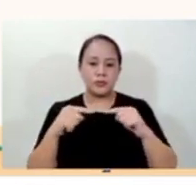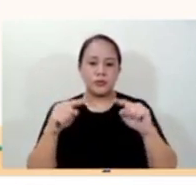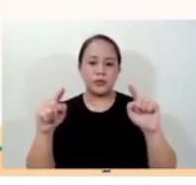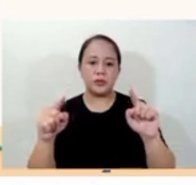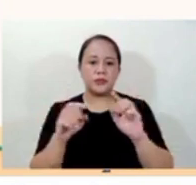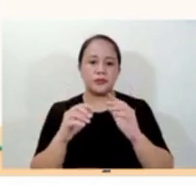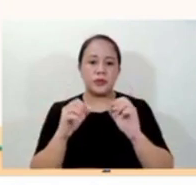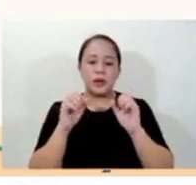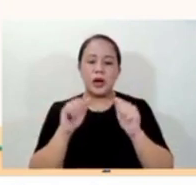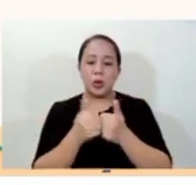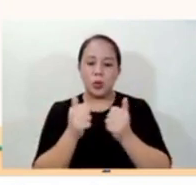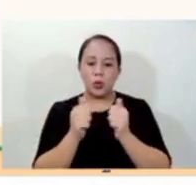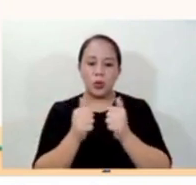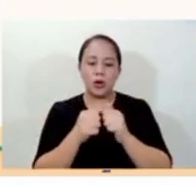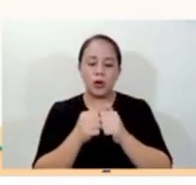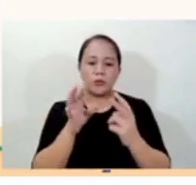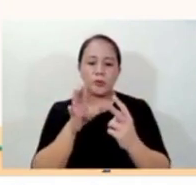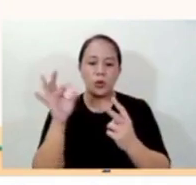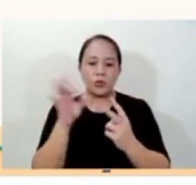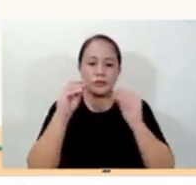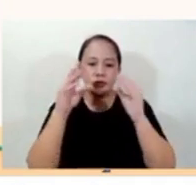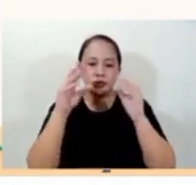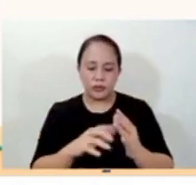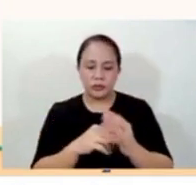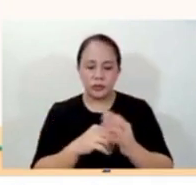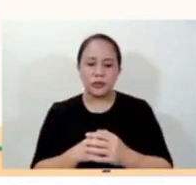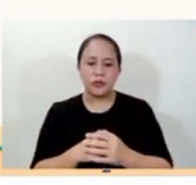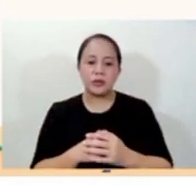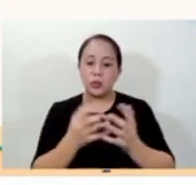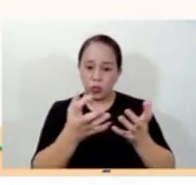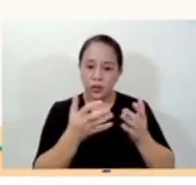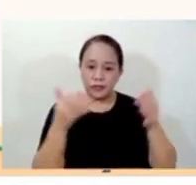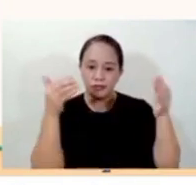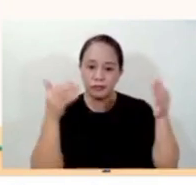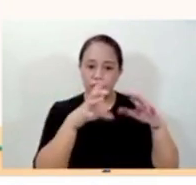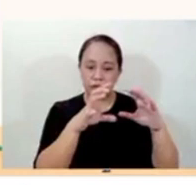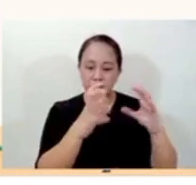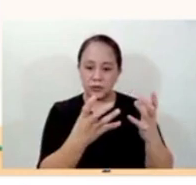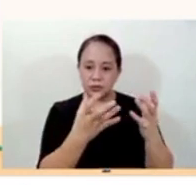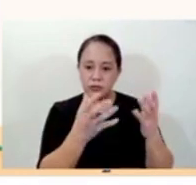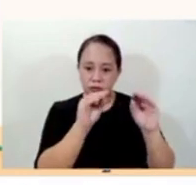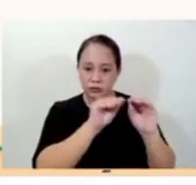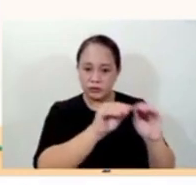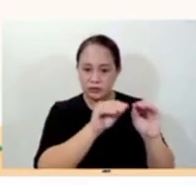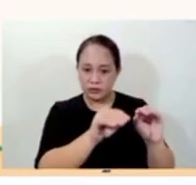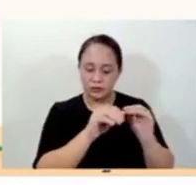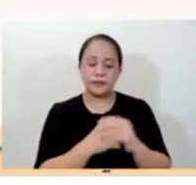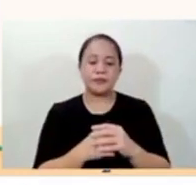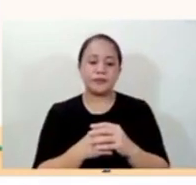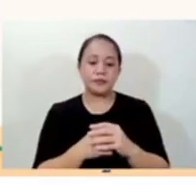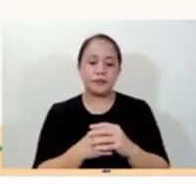made a viable option for teachers, those who want to focus on classroom teaching in particular.